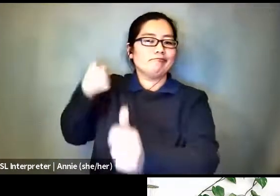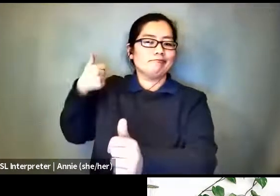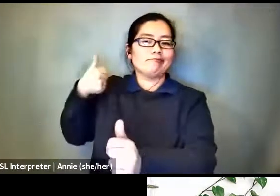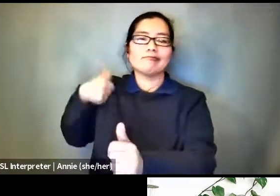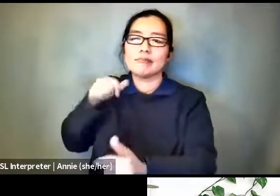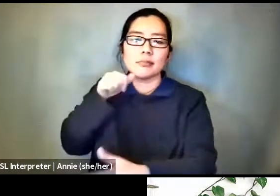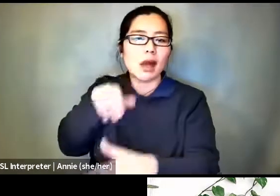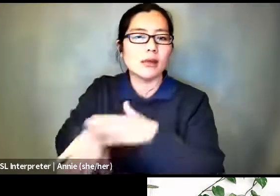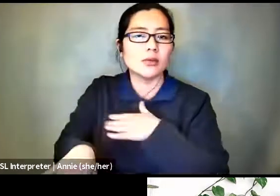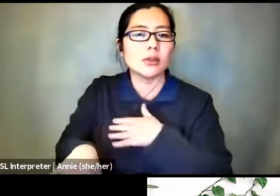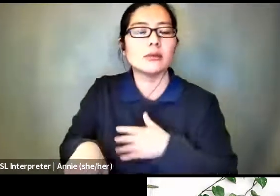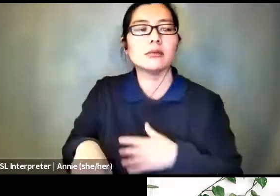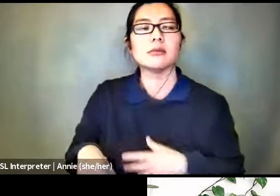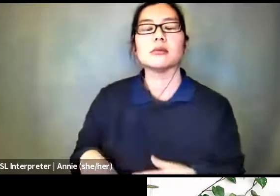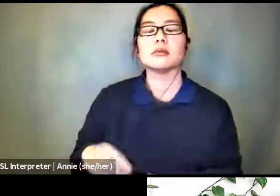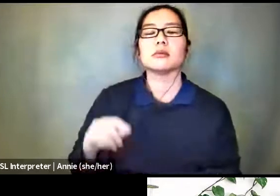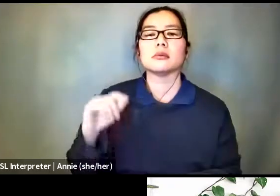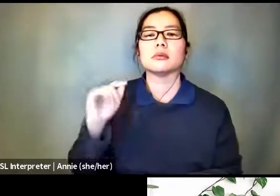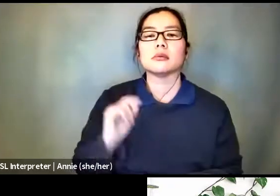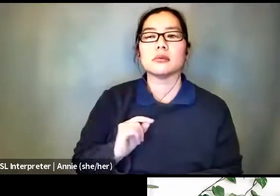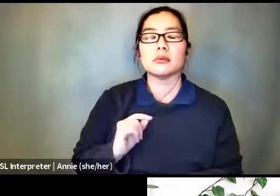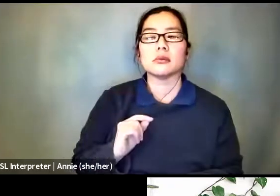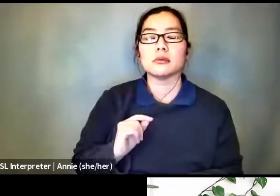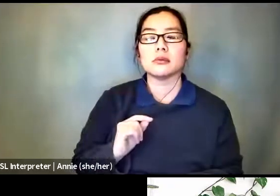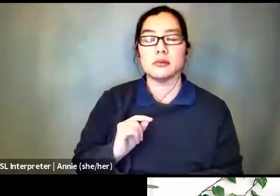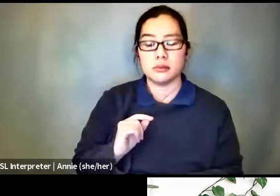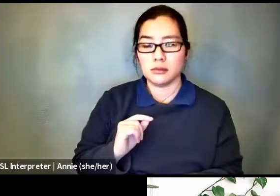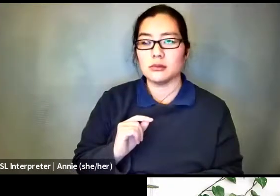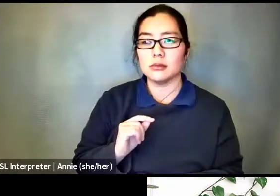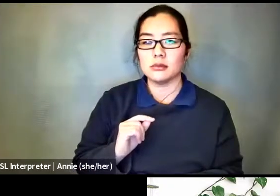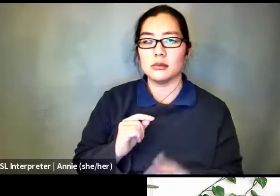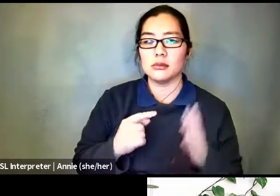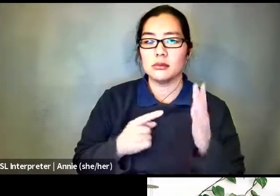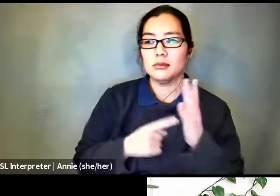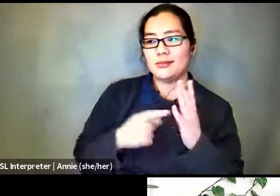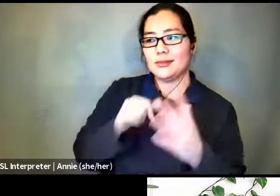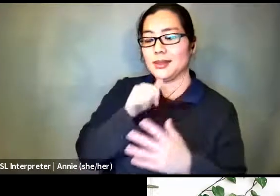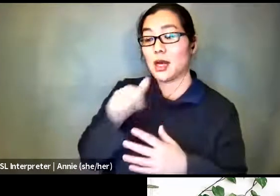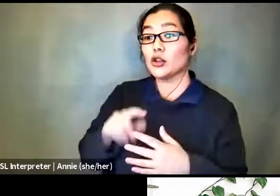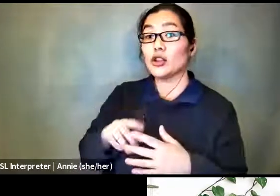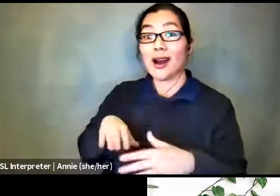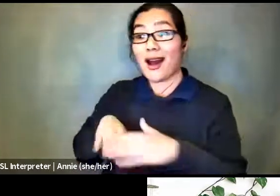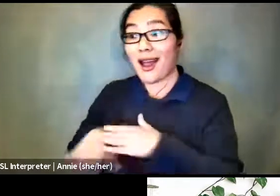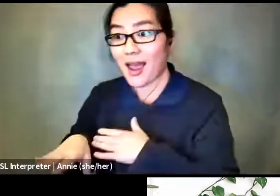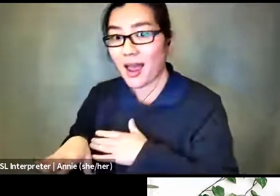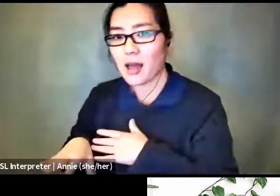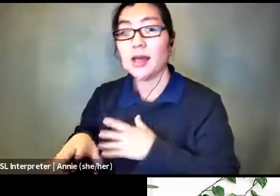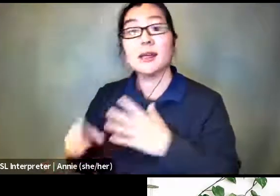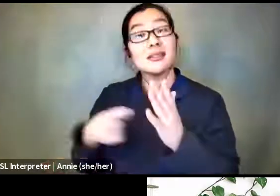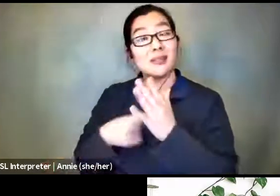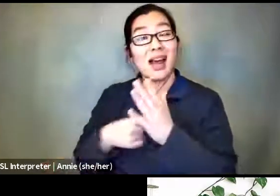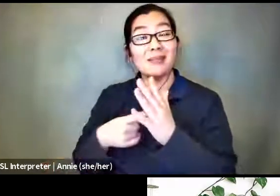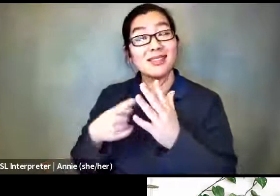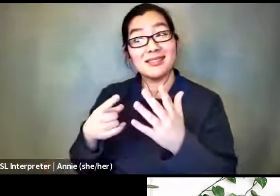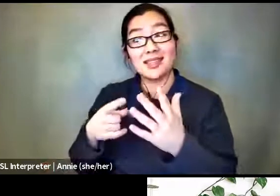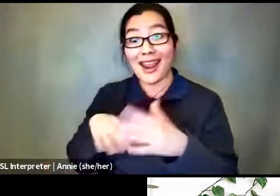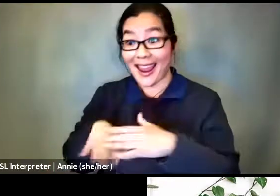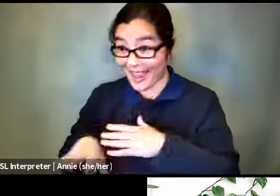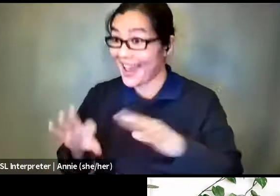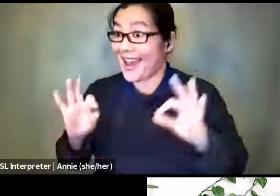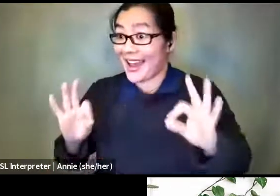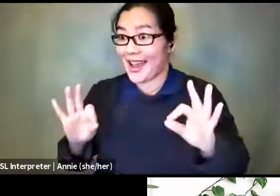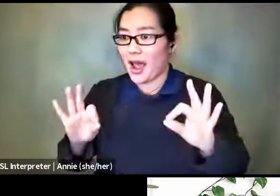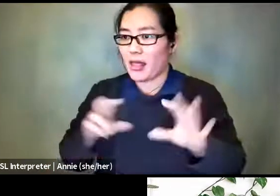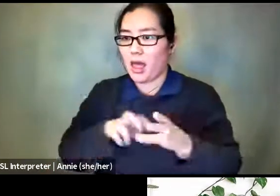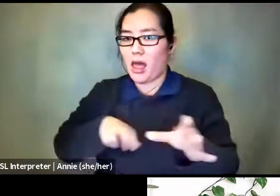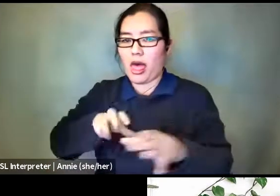sometimes it's not just that they aren't going into them in the first place, it's also that they're leaving them when they